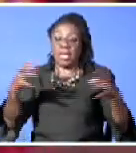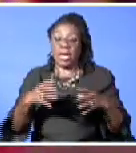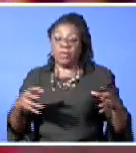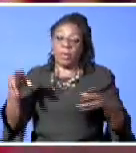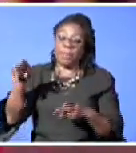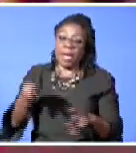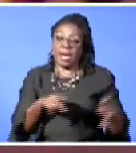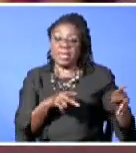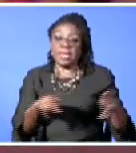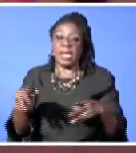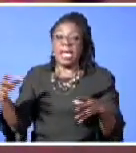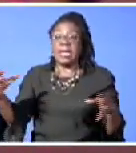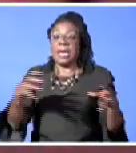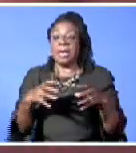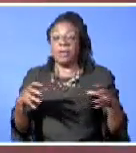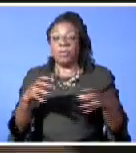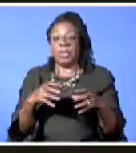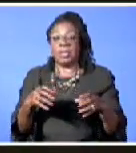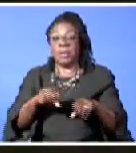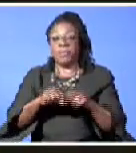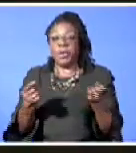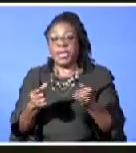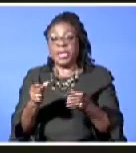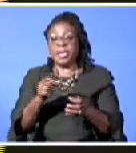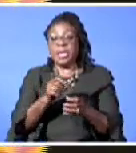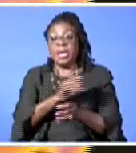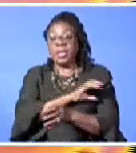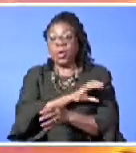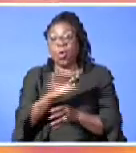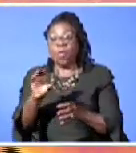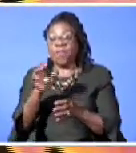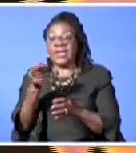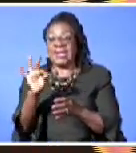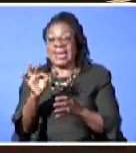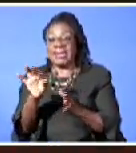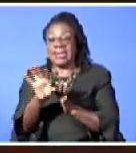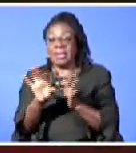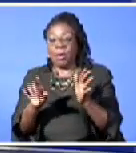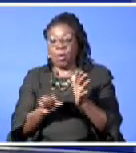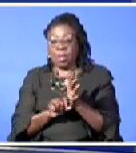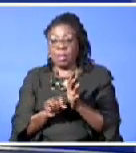contravention of the COVID-19 emergency order. Kelsey Johnson, ZNS Network News.